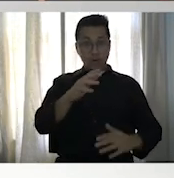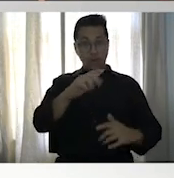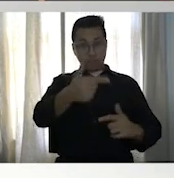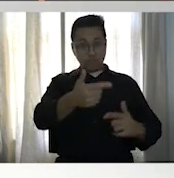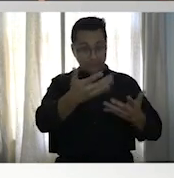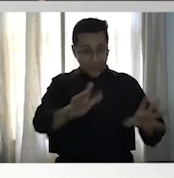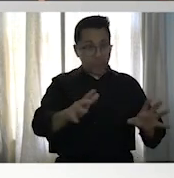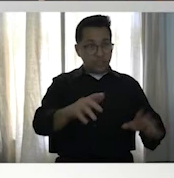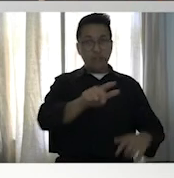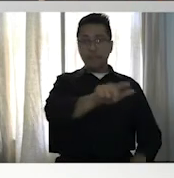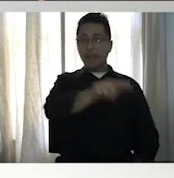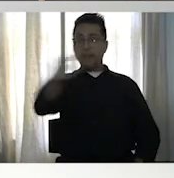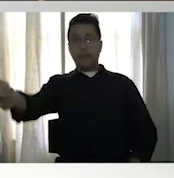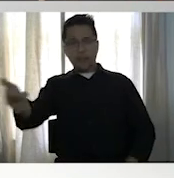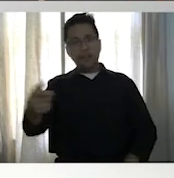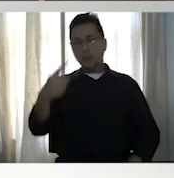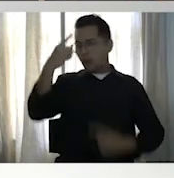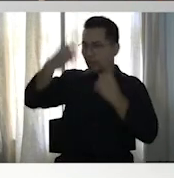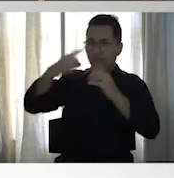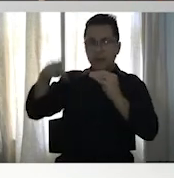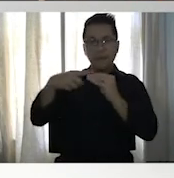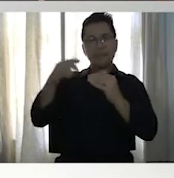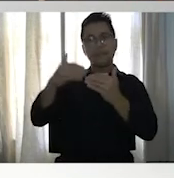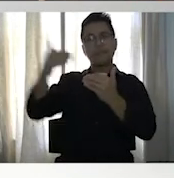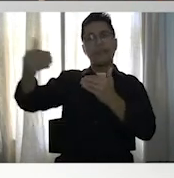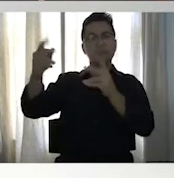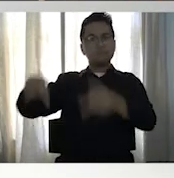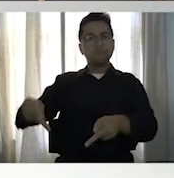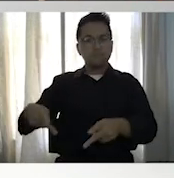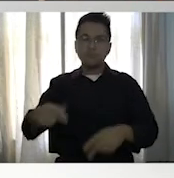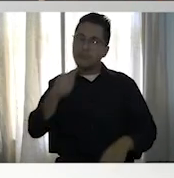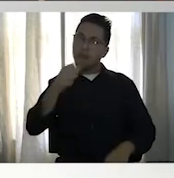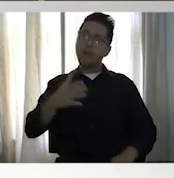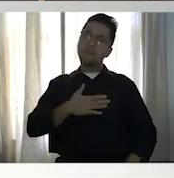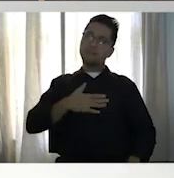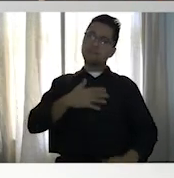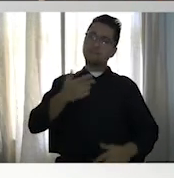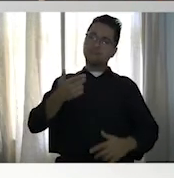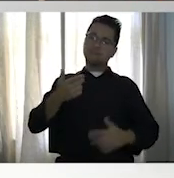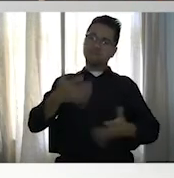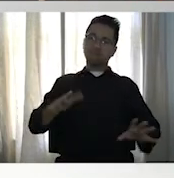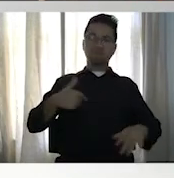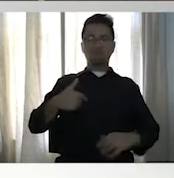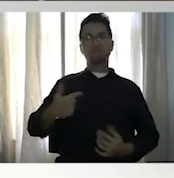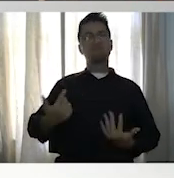next person. You're thinking about the next person as opposed to, my turn's done, I'm done, I'll just wait.